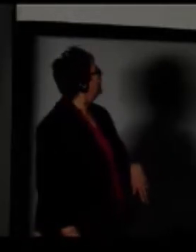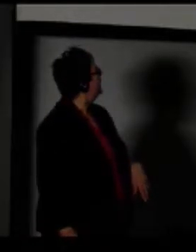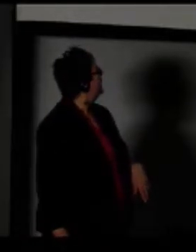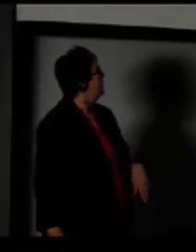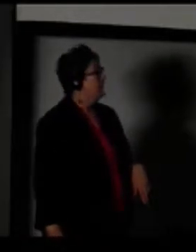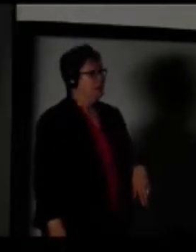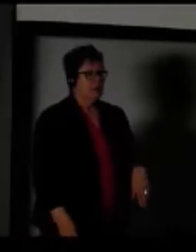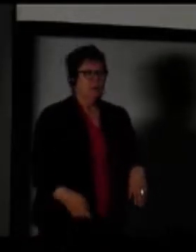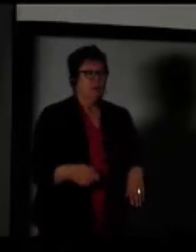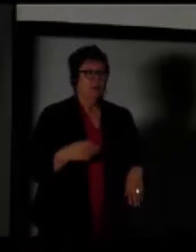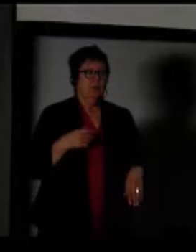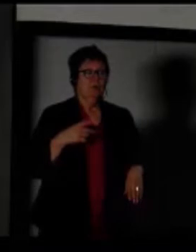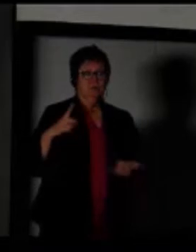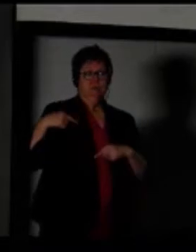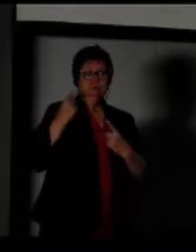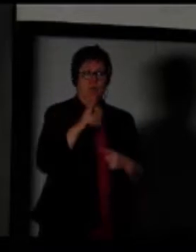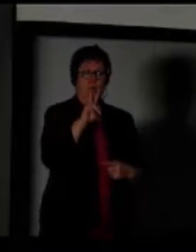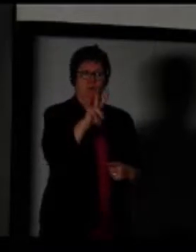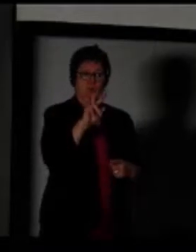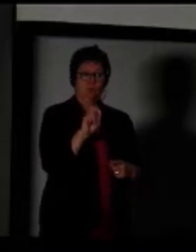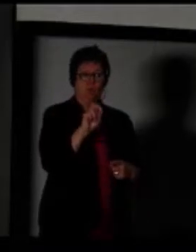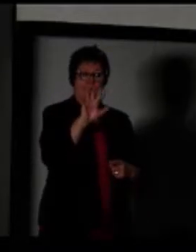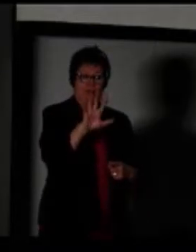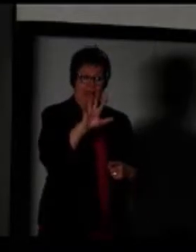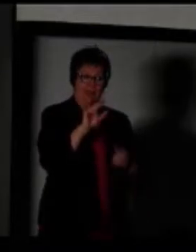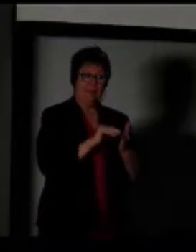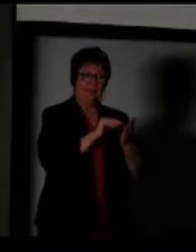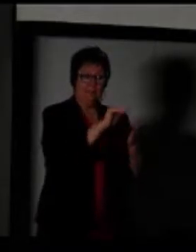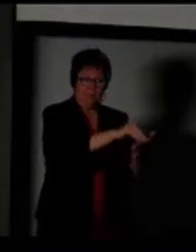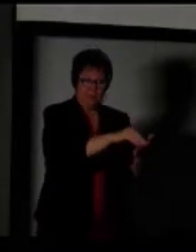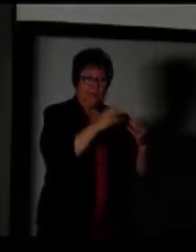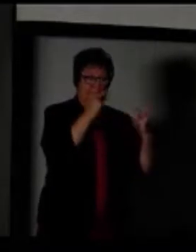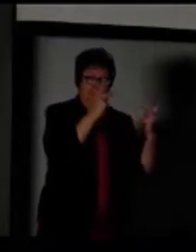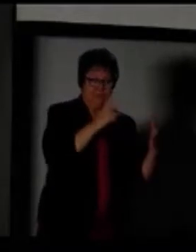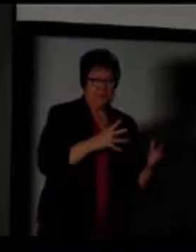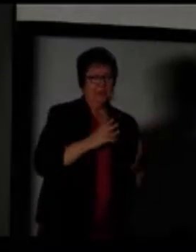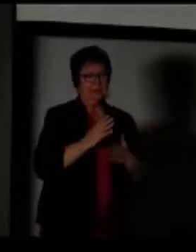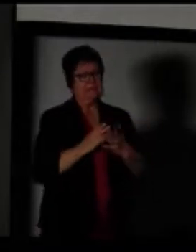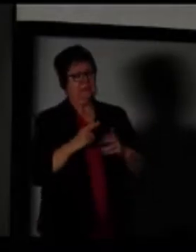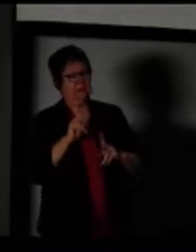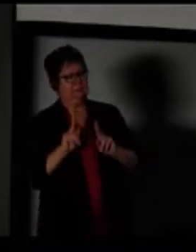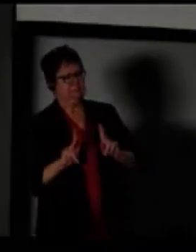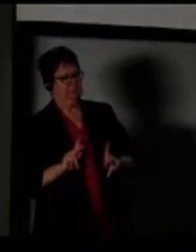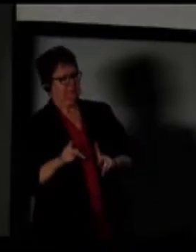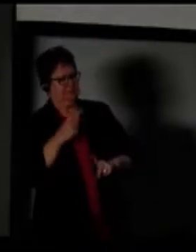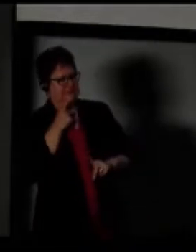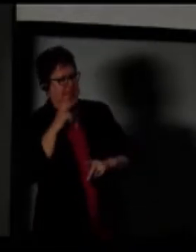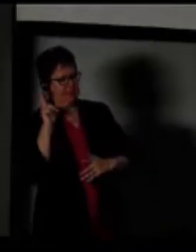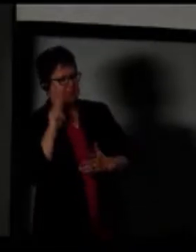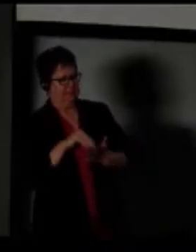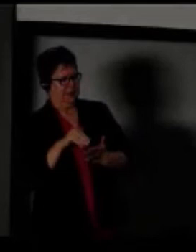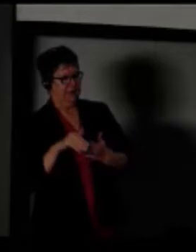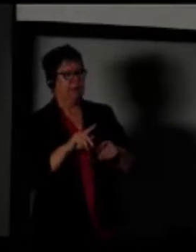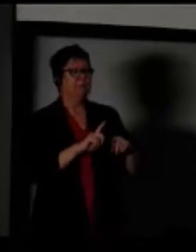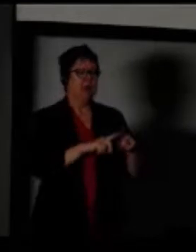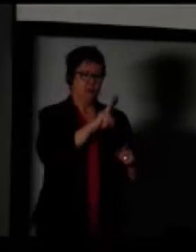We've had 2.5 million visitors. I've heard 3, but this is 2.5 is official. And we've had all